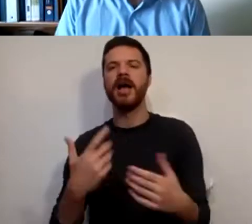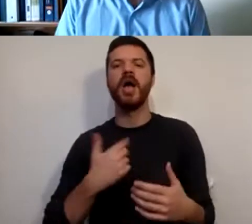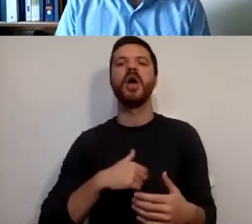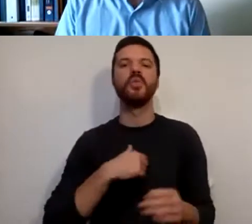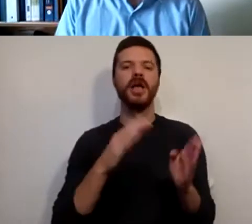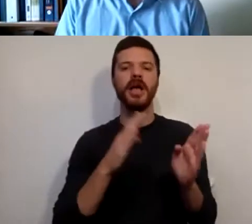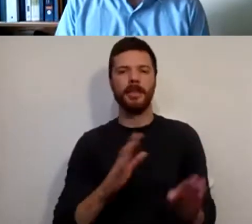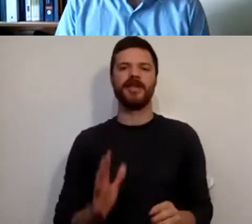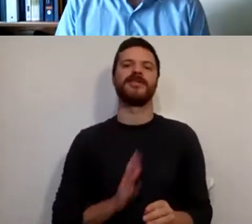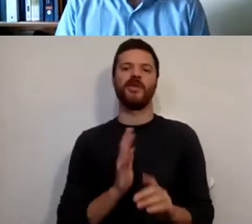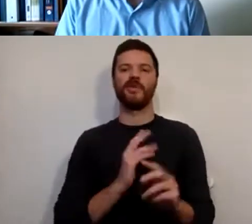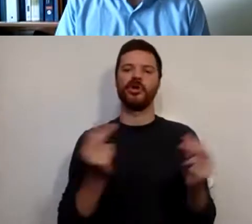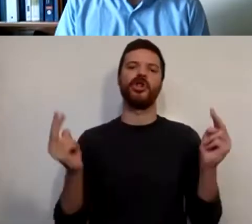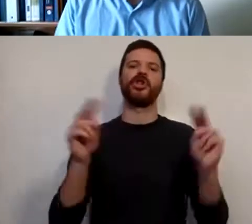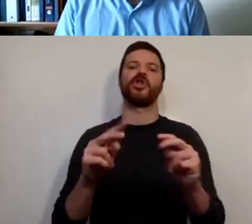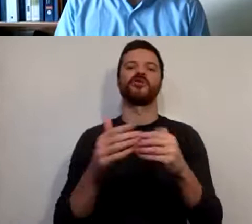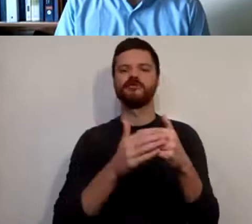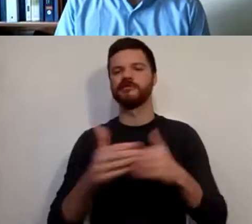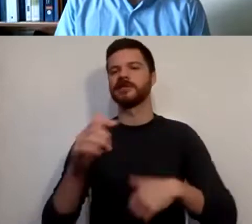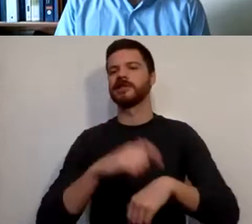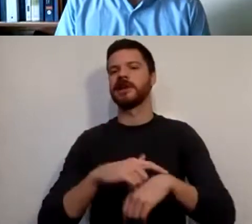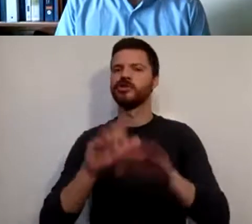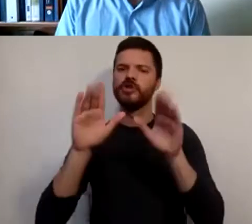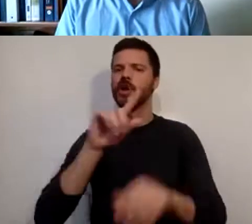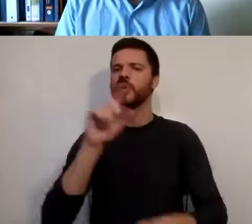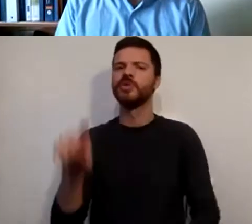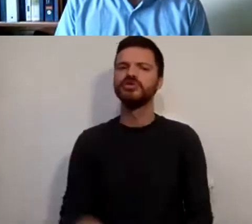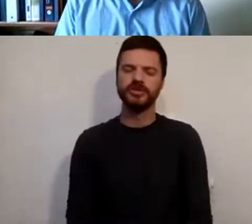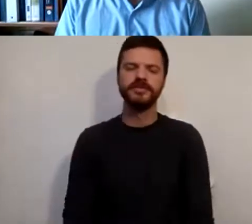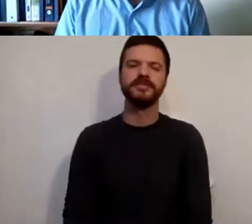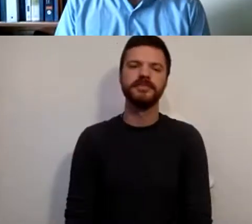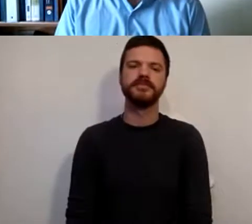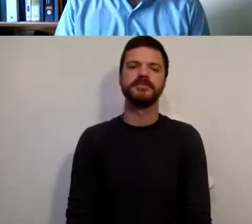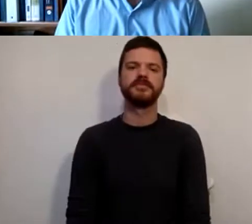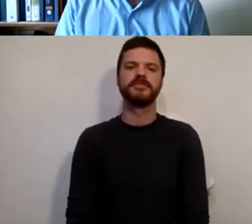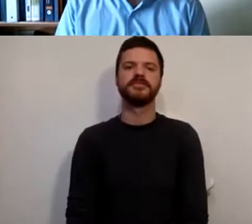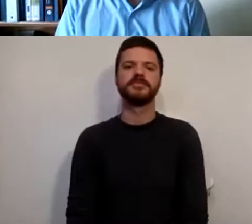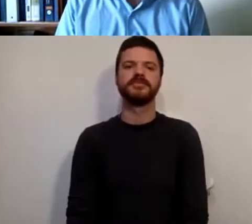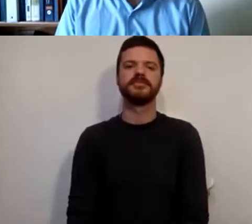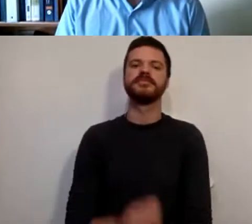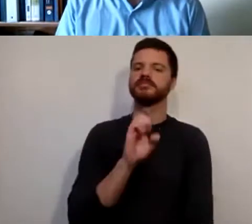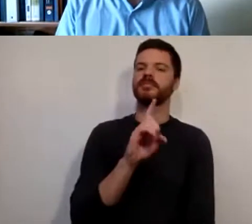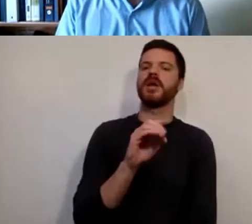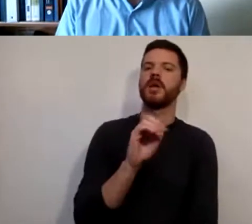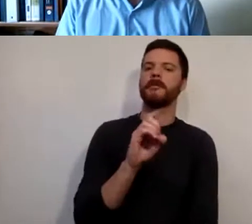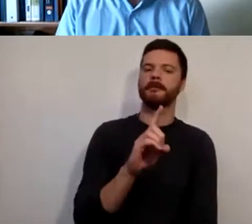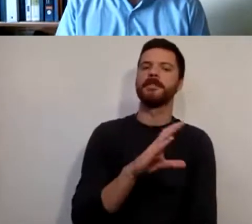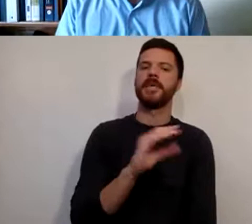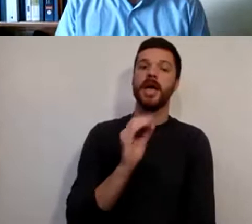that over time. So that's a great question, and that's something that we're working on. And I would say in future work,